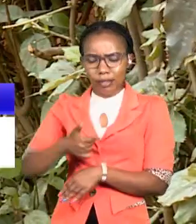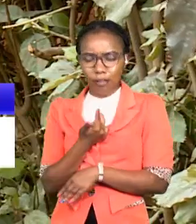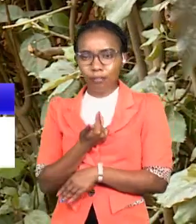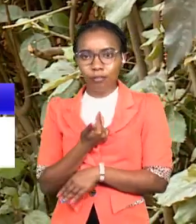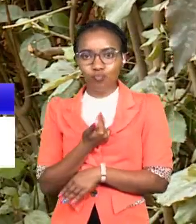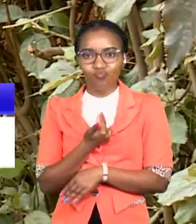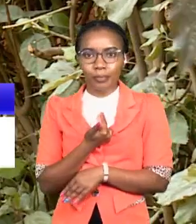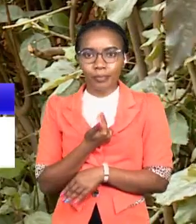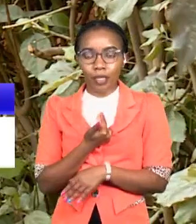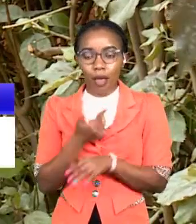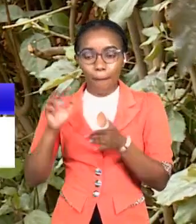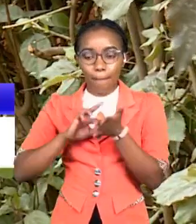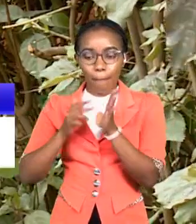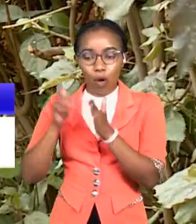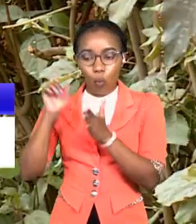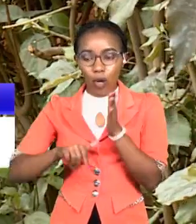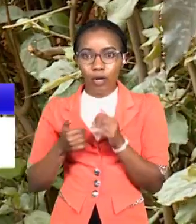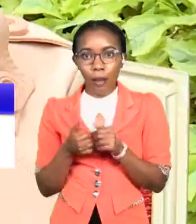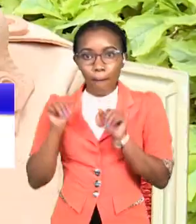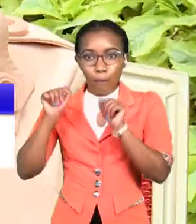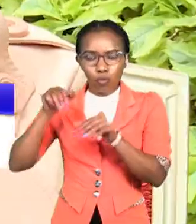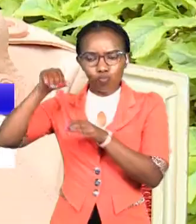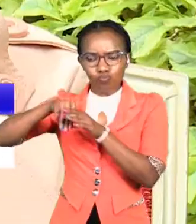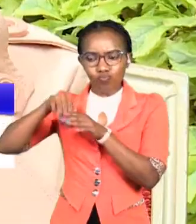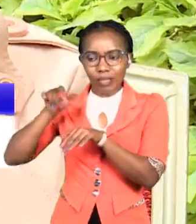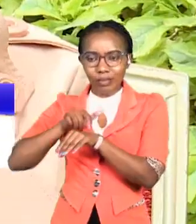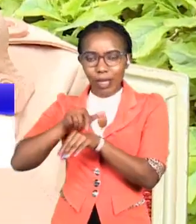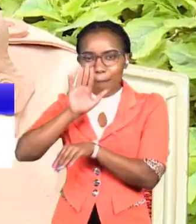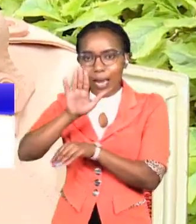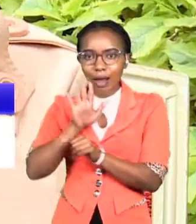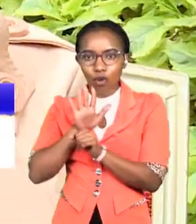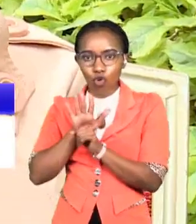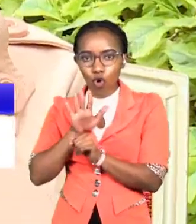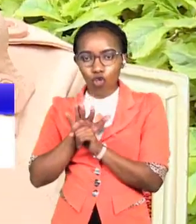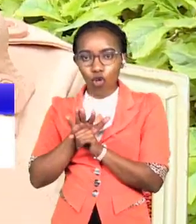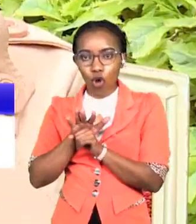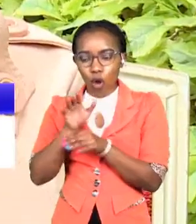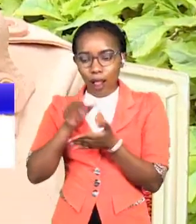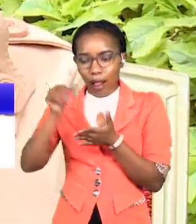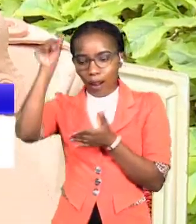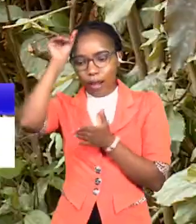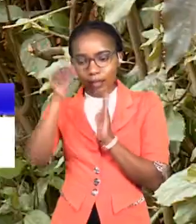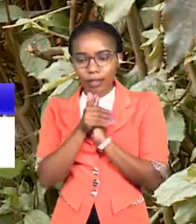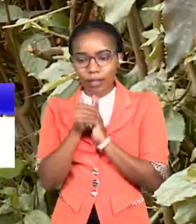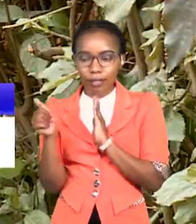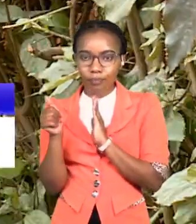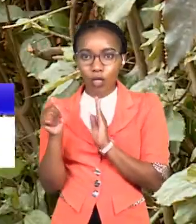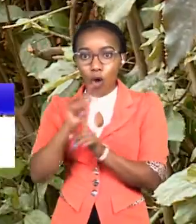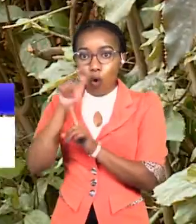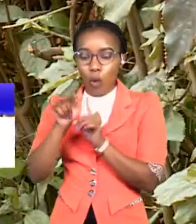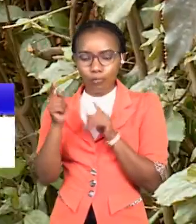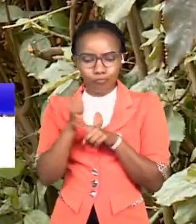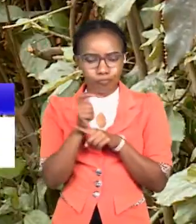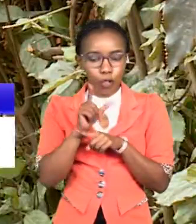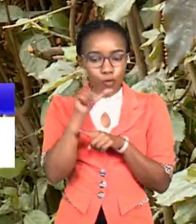that it means that you could, you know, you have to invest a lot of your time or some money in learning the skill. And so once you've gotten the